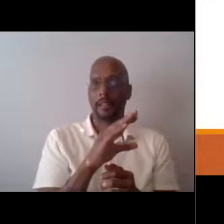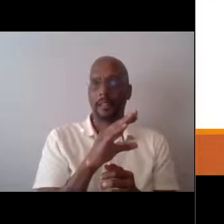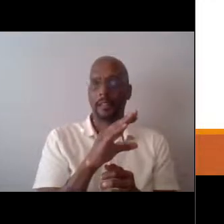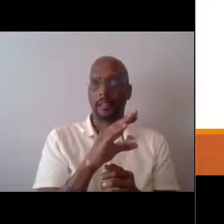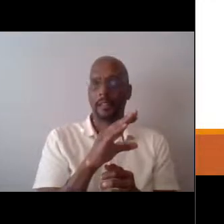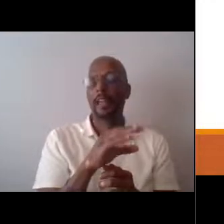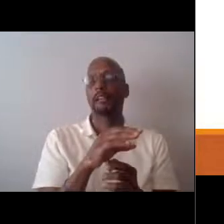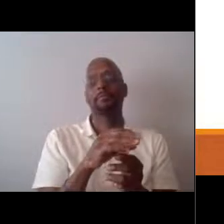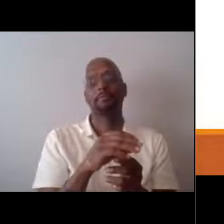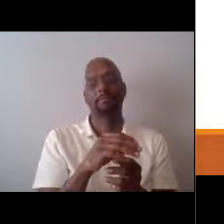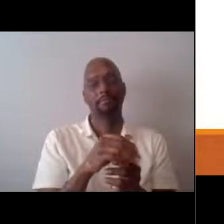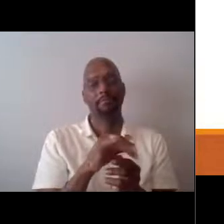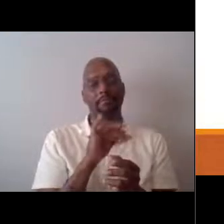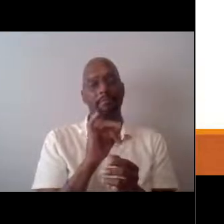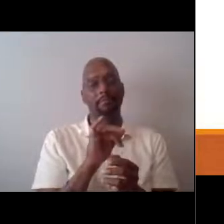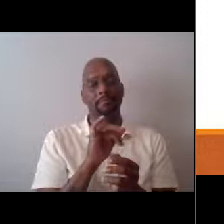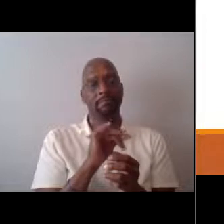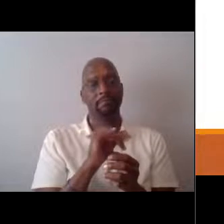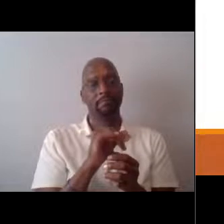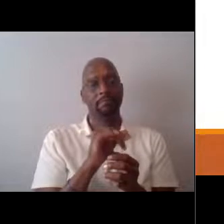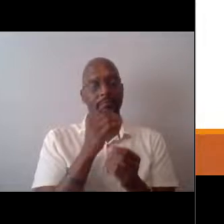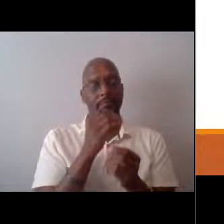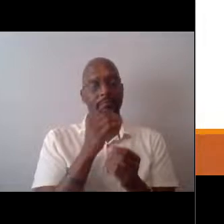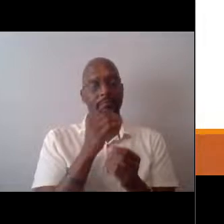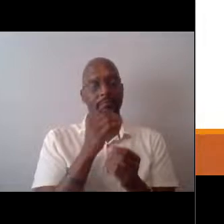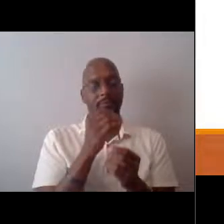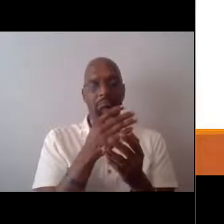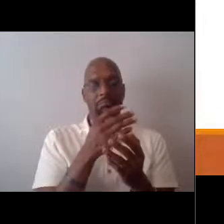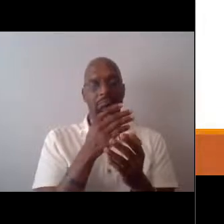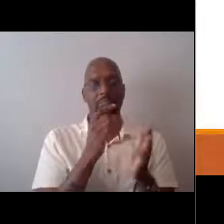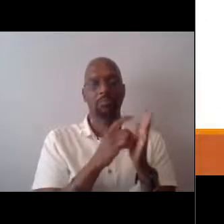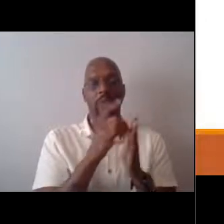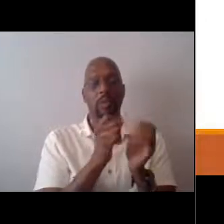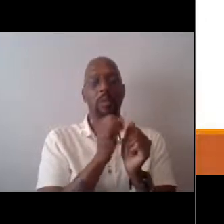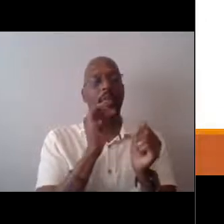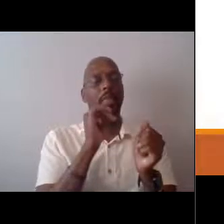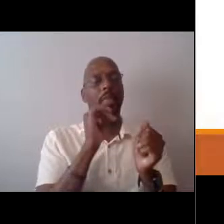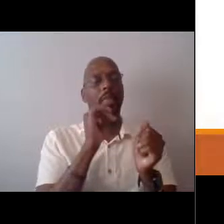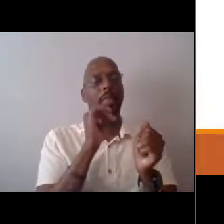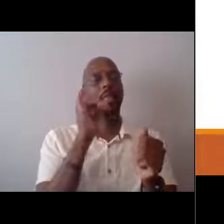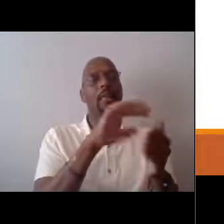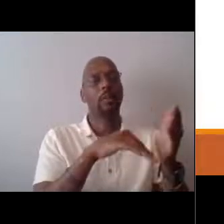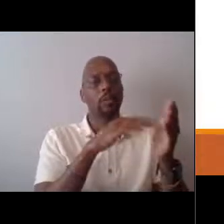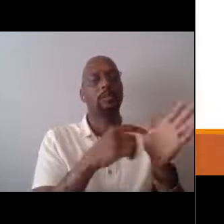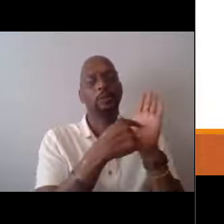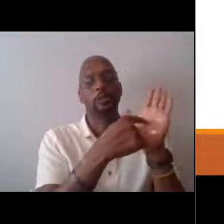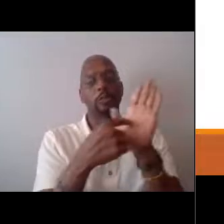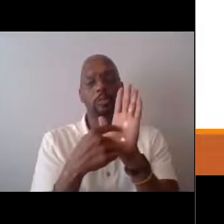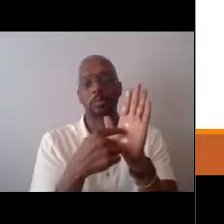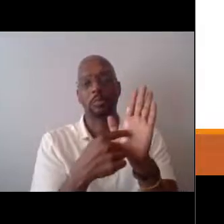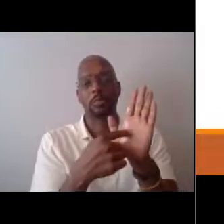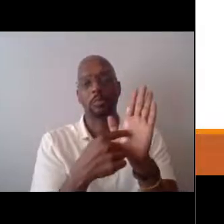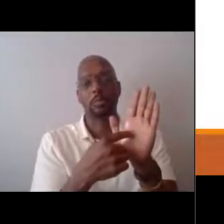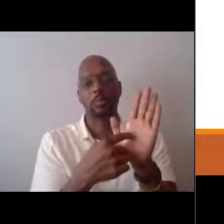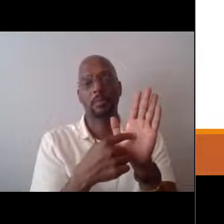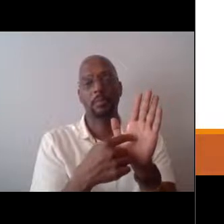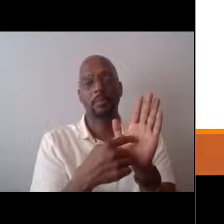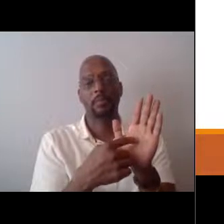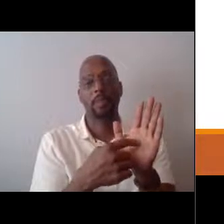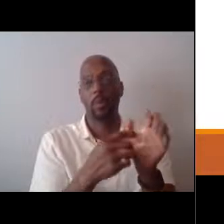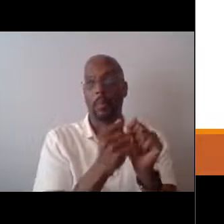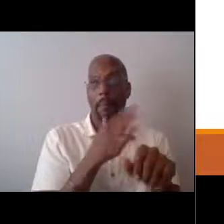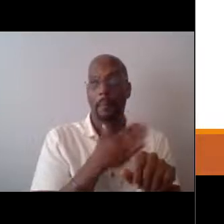to ultimately develop what that screen looks like. So in the interest of time, I'm just going